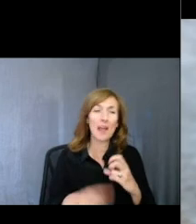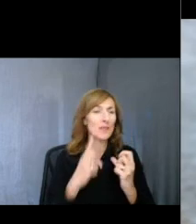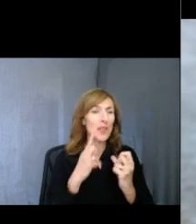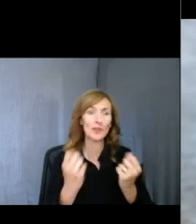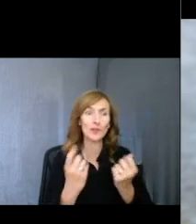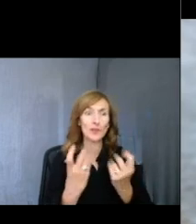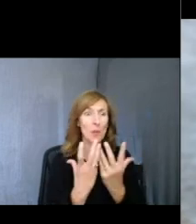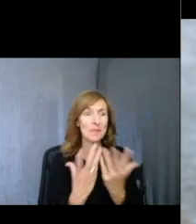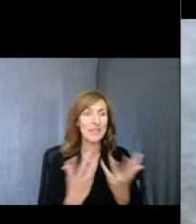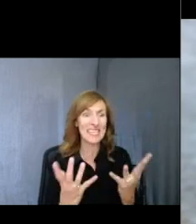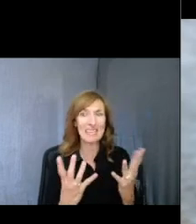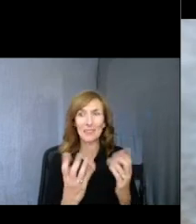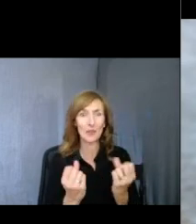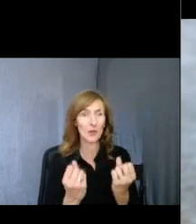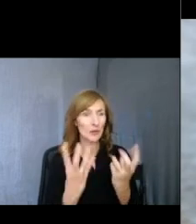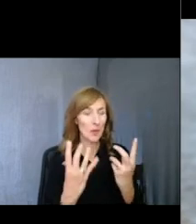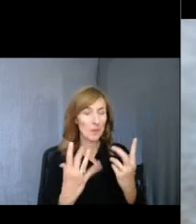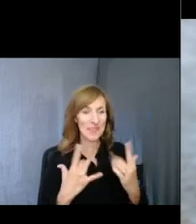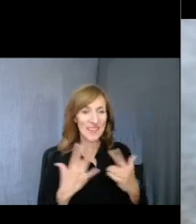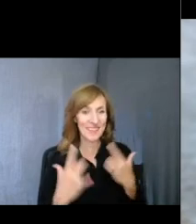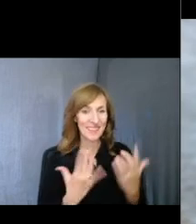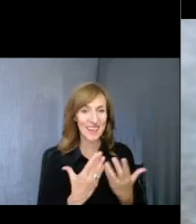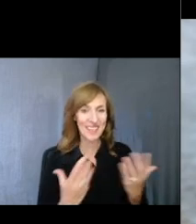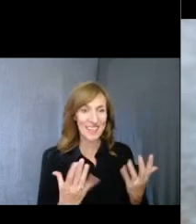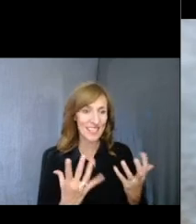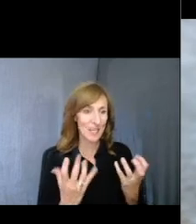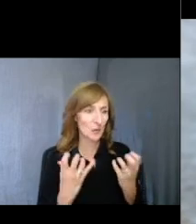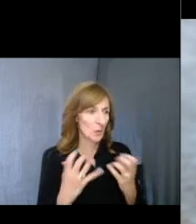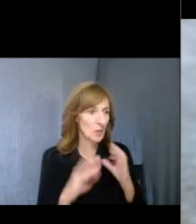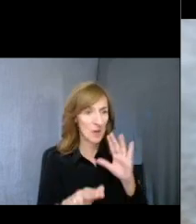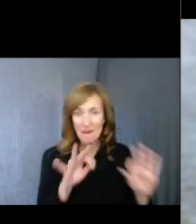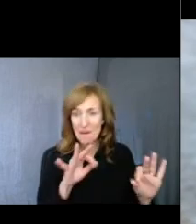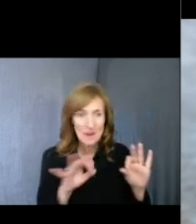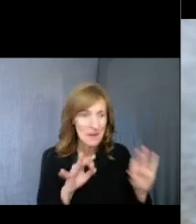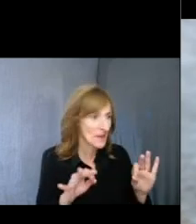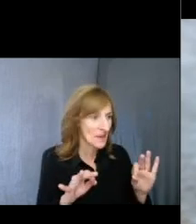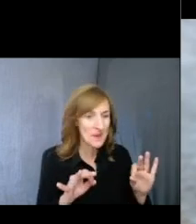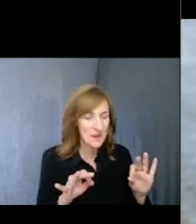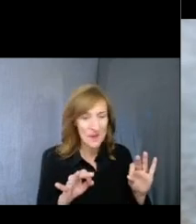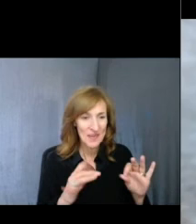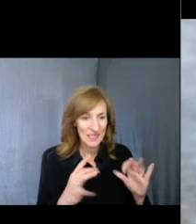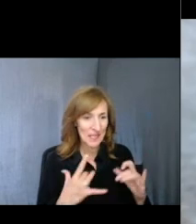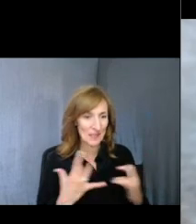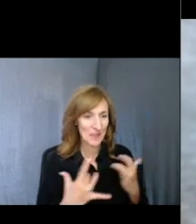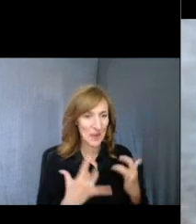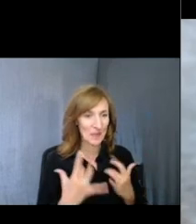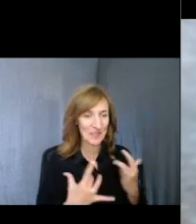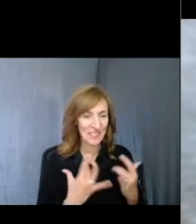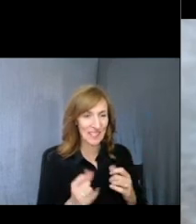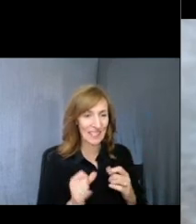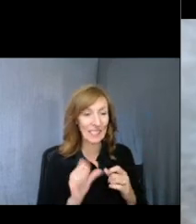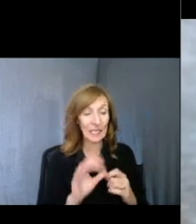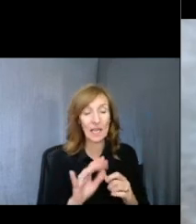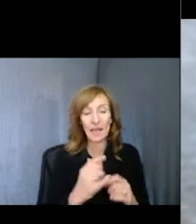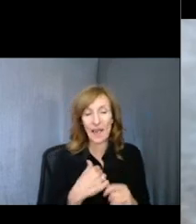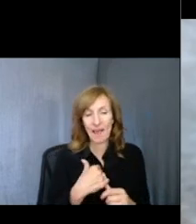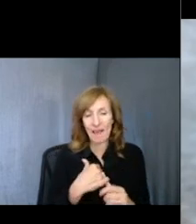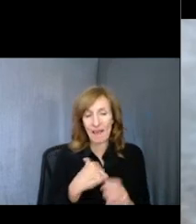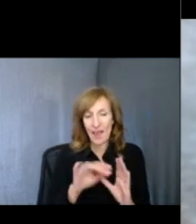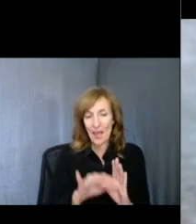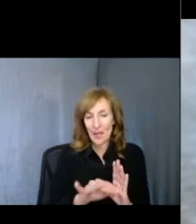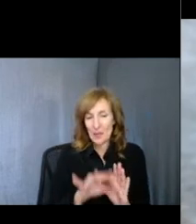so many exciting things that we could be discovering and that we're working on. I think I'd pick a couple